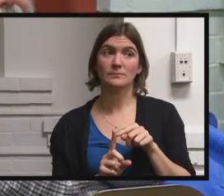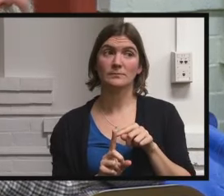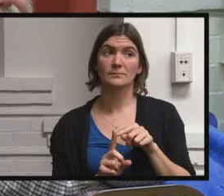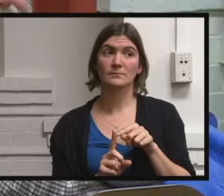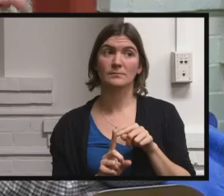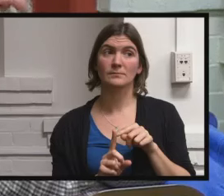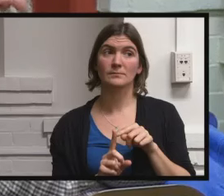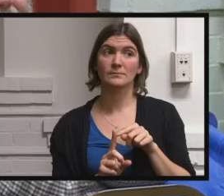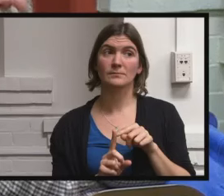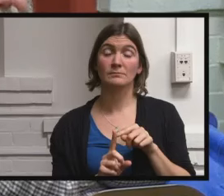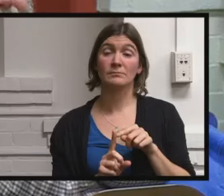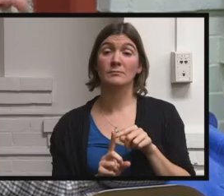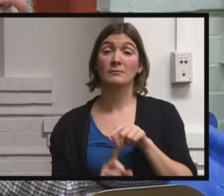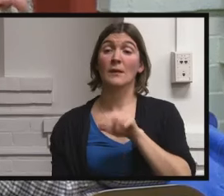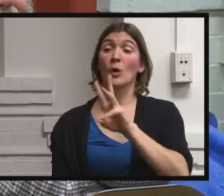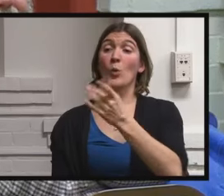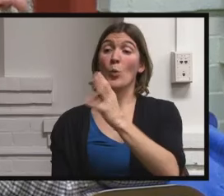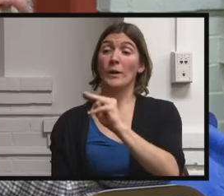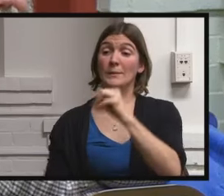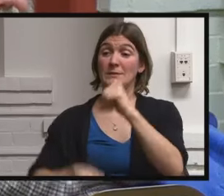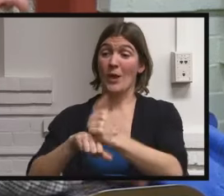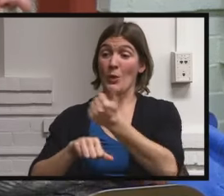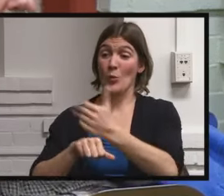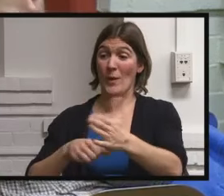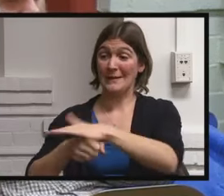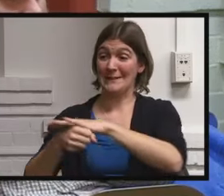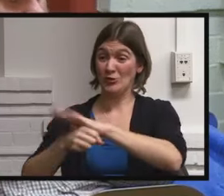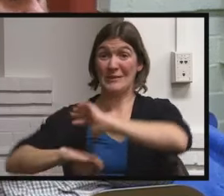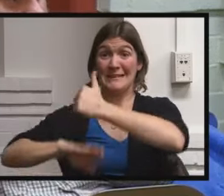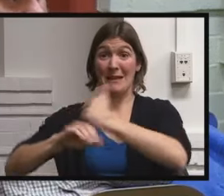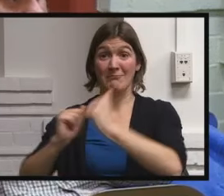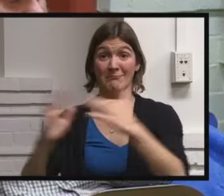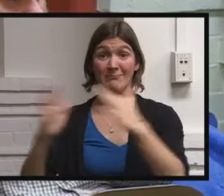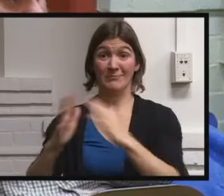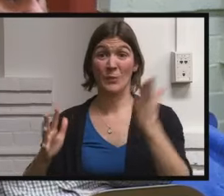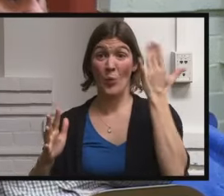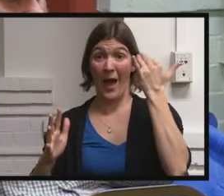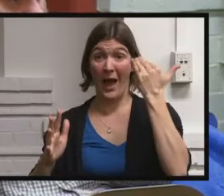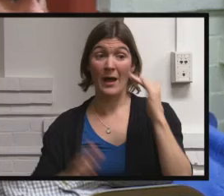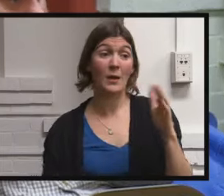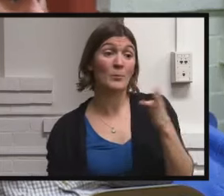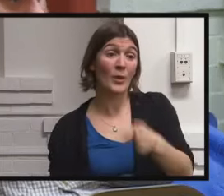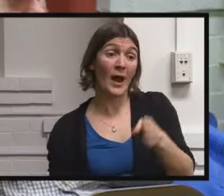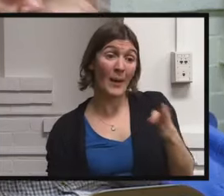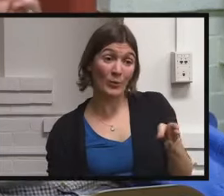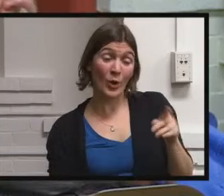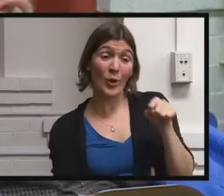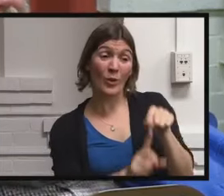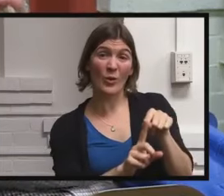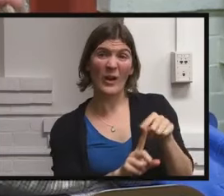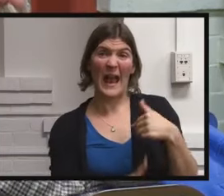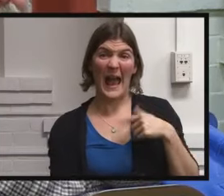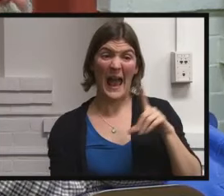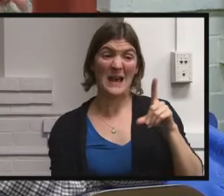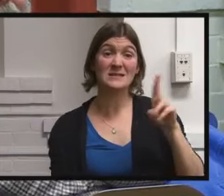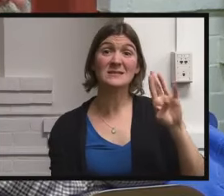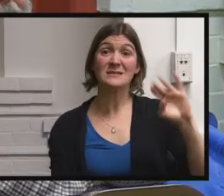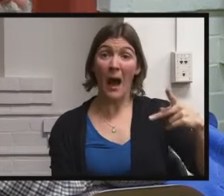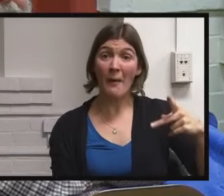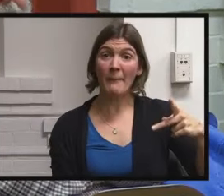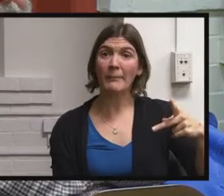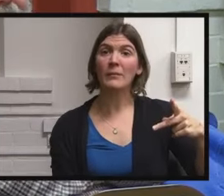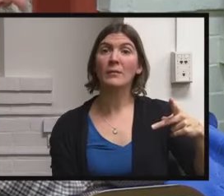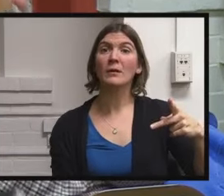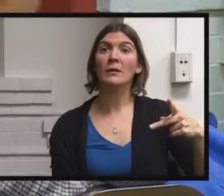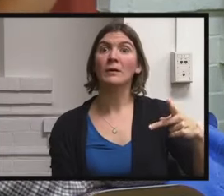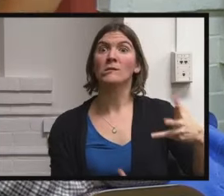the reason why the solid waste district formed in the first place was because Brattleboro as a town had a dump that it didn't want to have